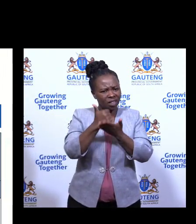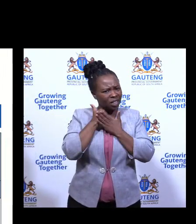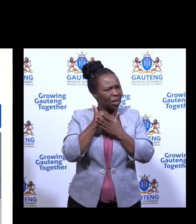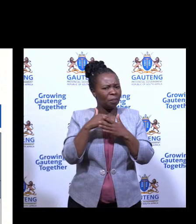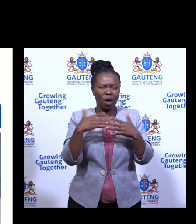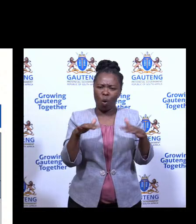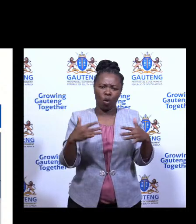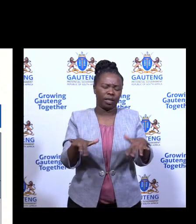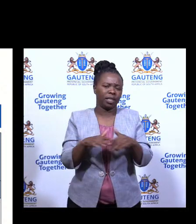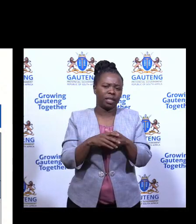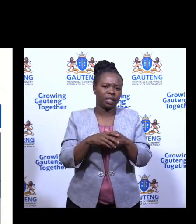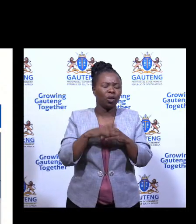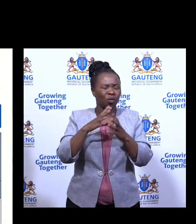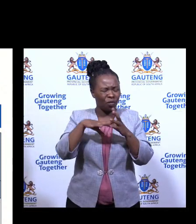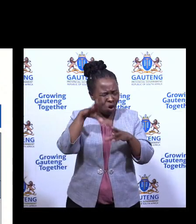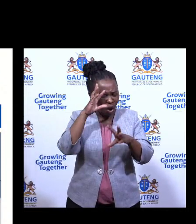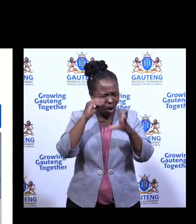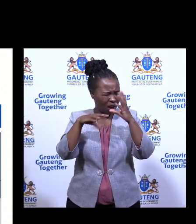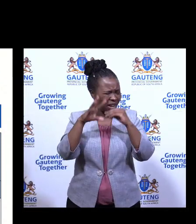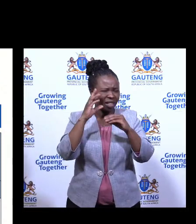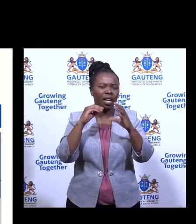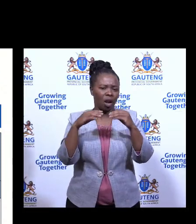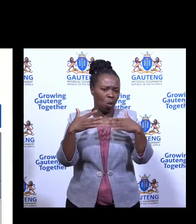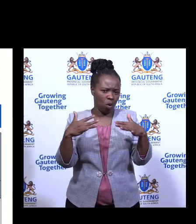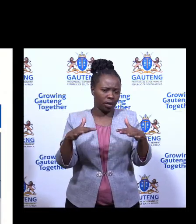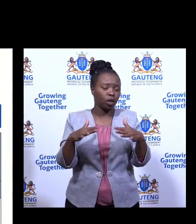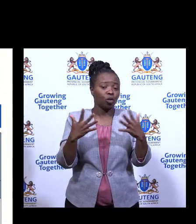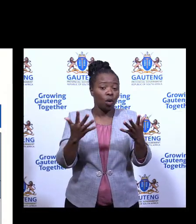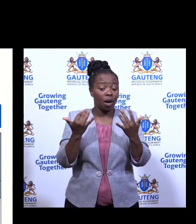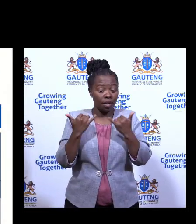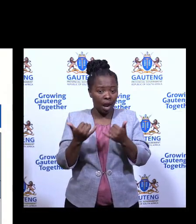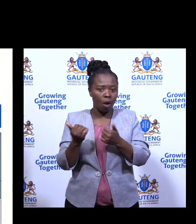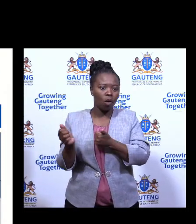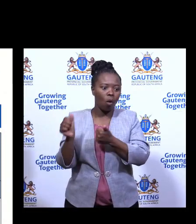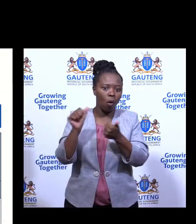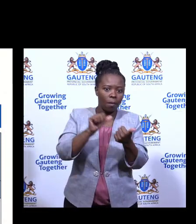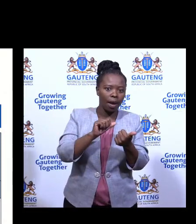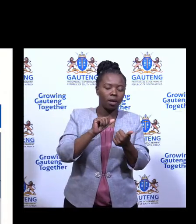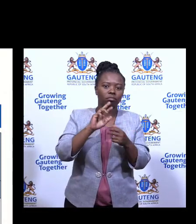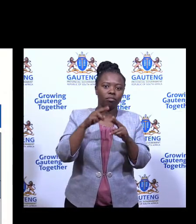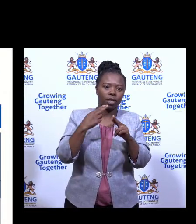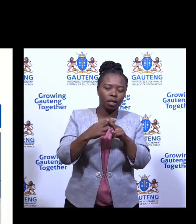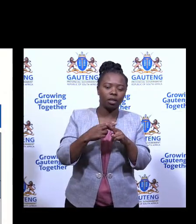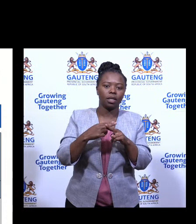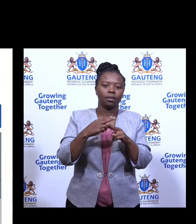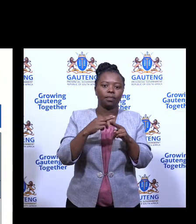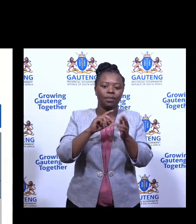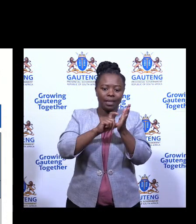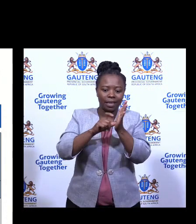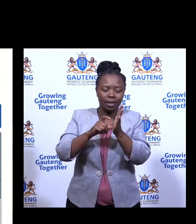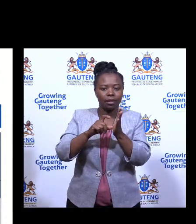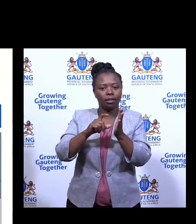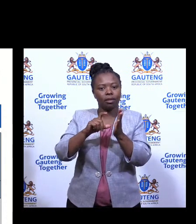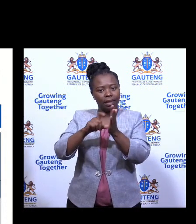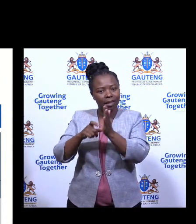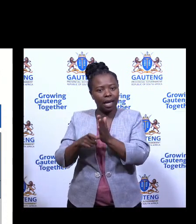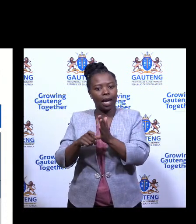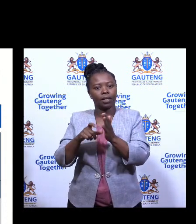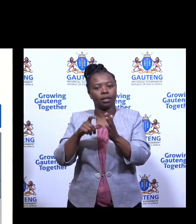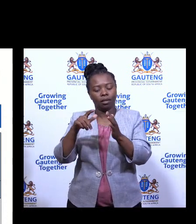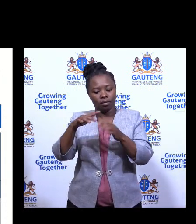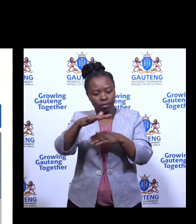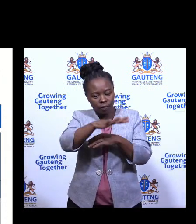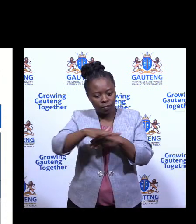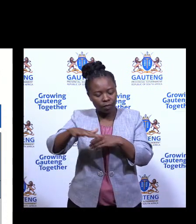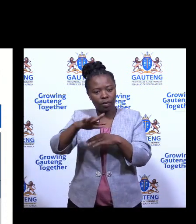lot. We have learned lessons. So as we go back and repurpose and continue to redesign our various